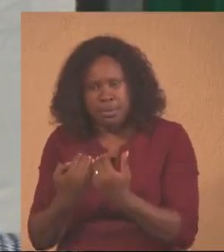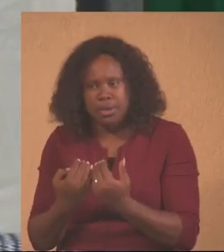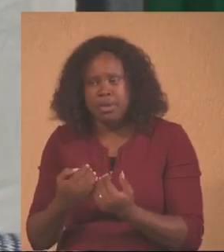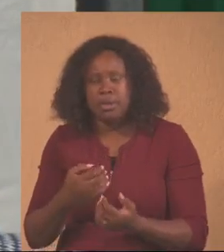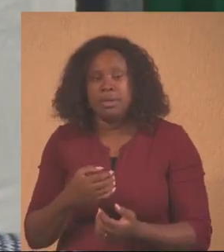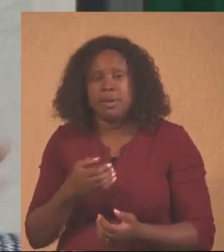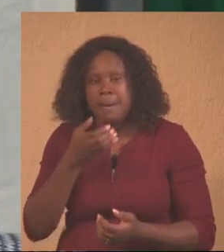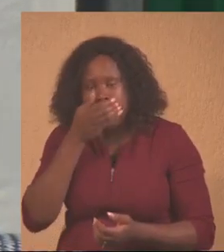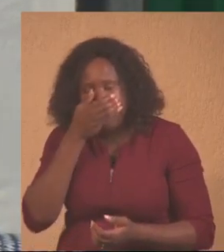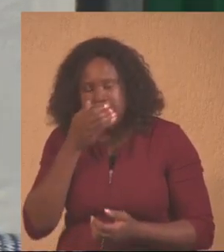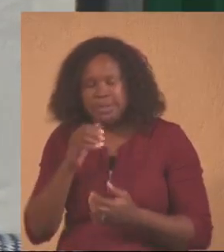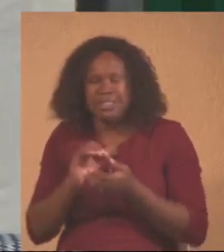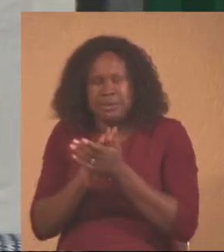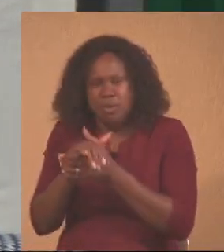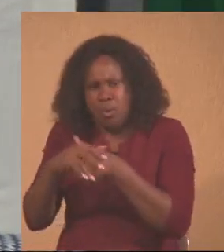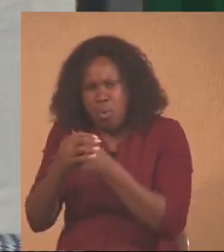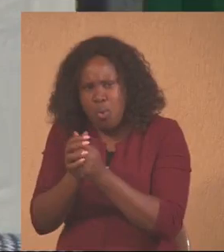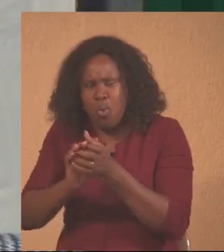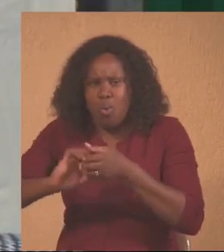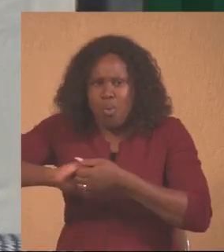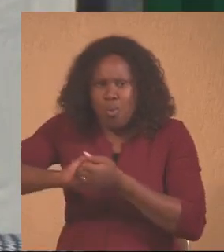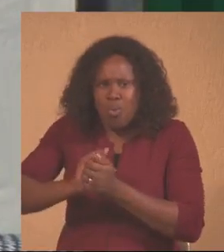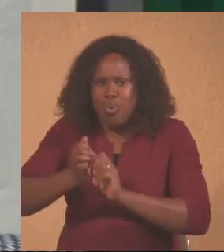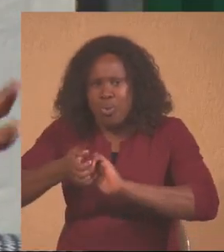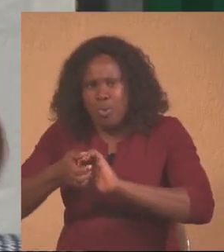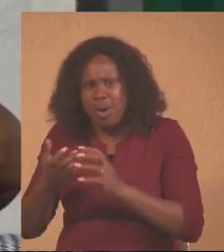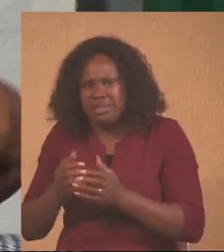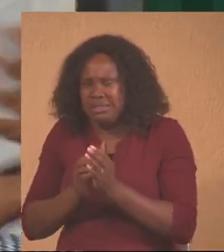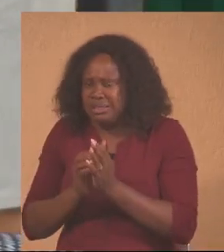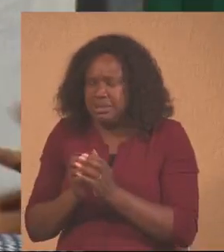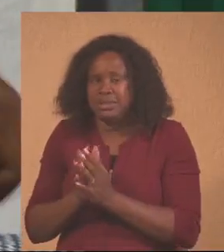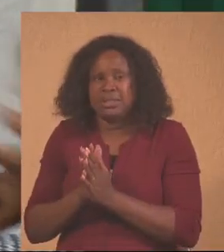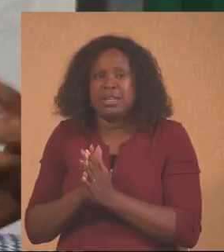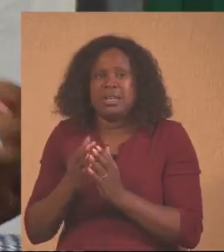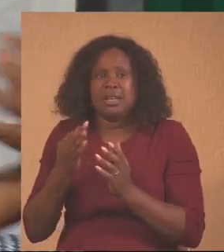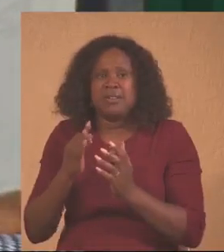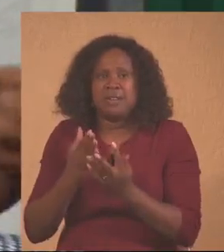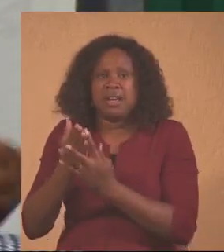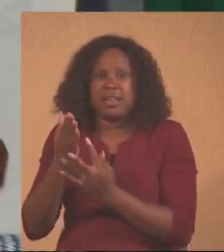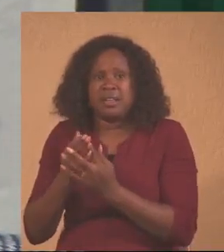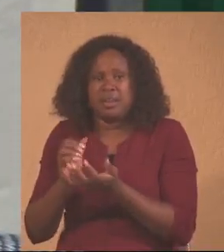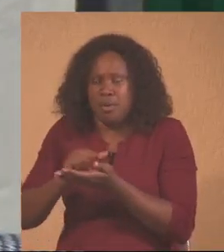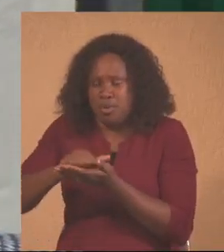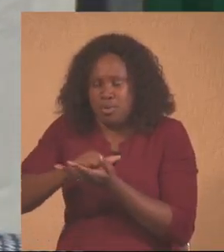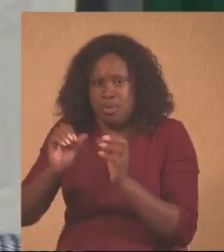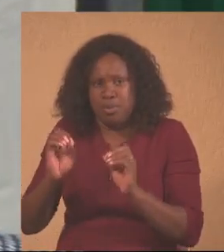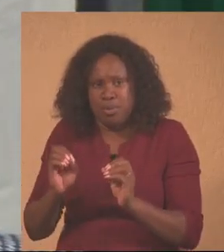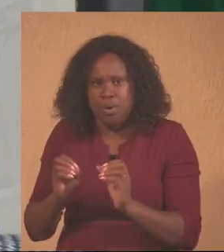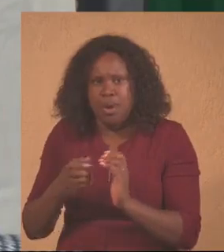your hands all the time. If you are not accessing soap and water, use a